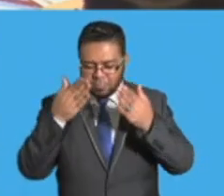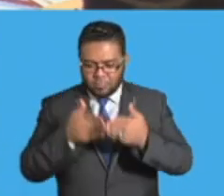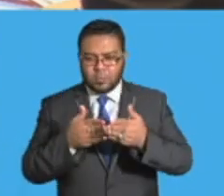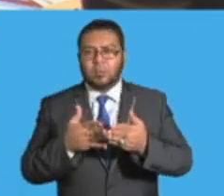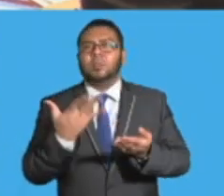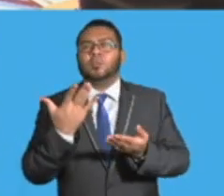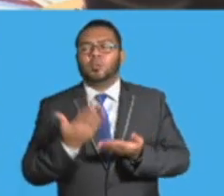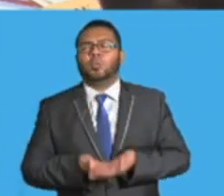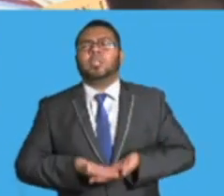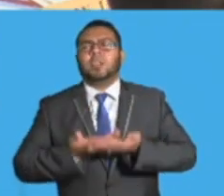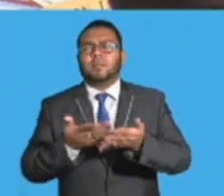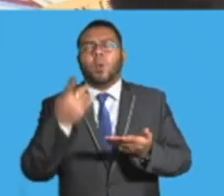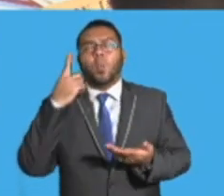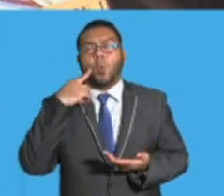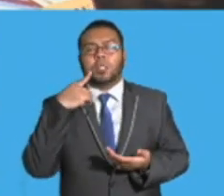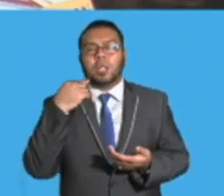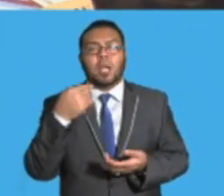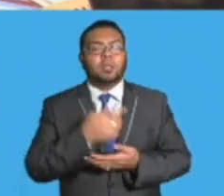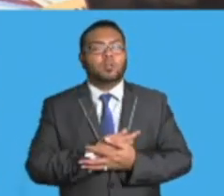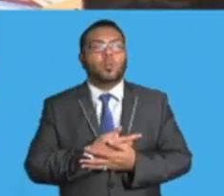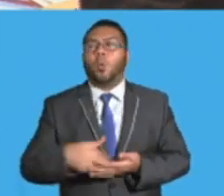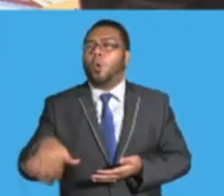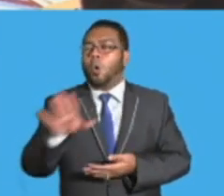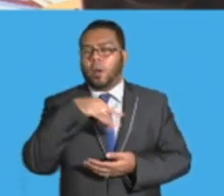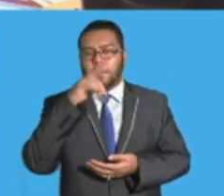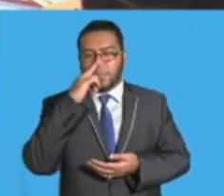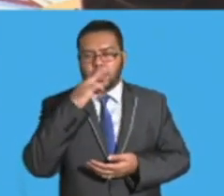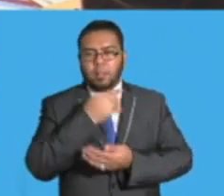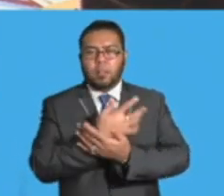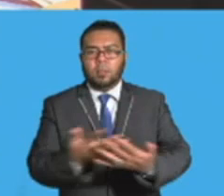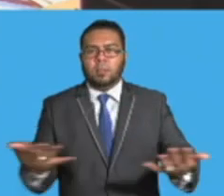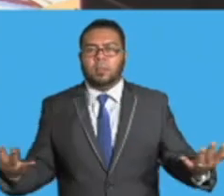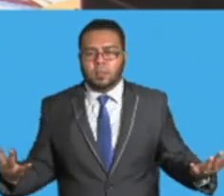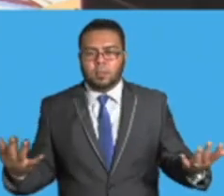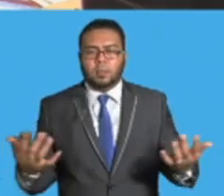and sanitation to all ordinary Fijians. Madam Speaker,